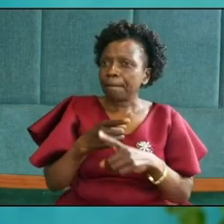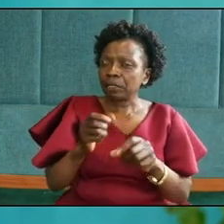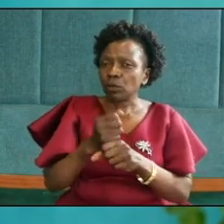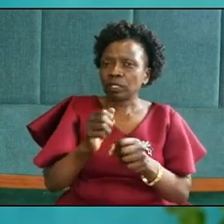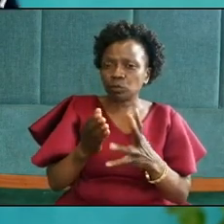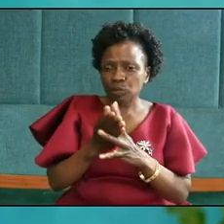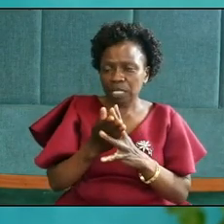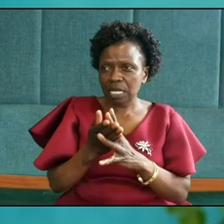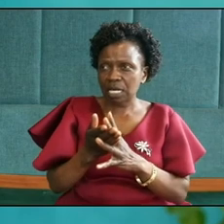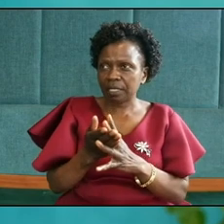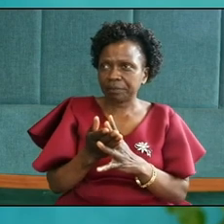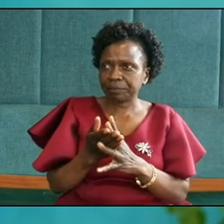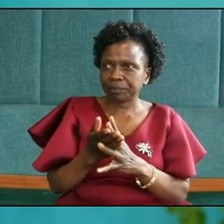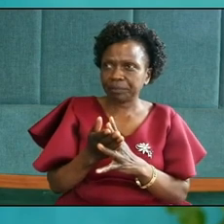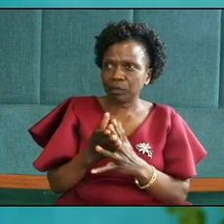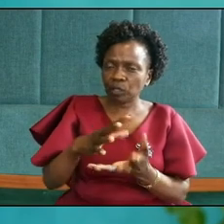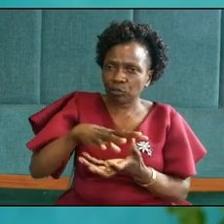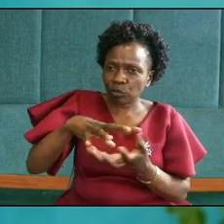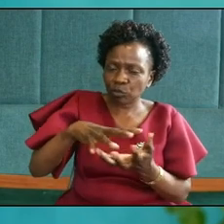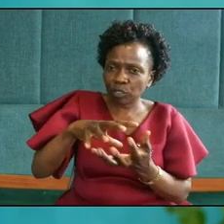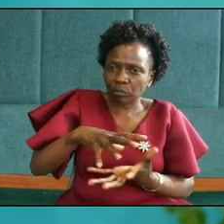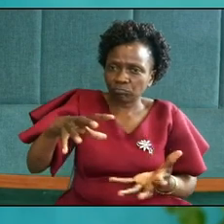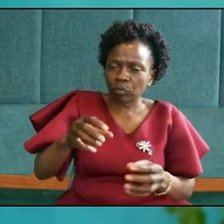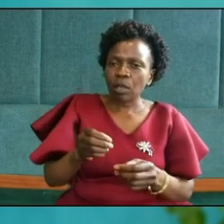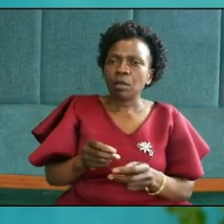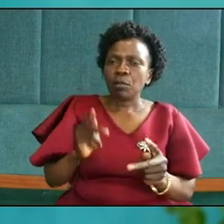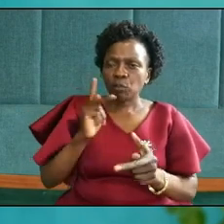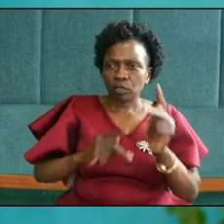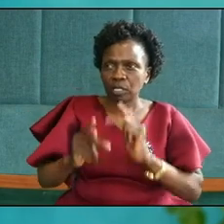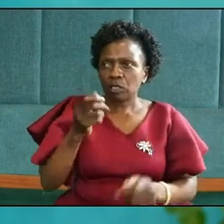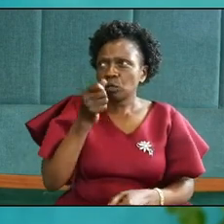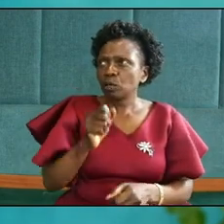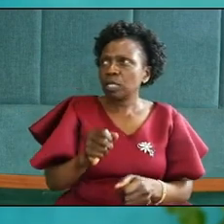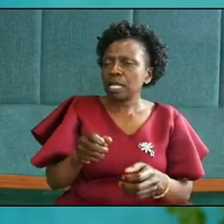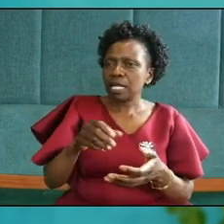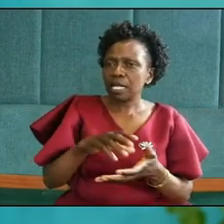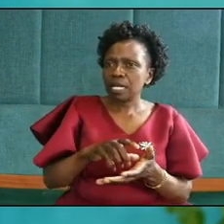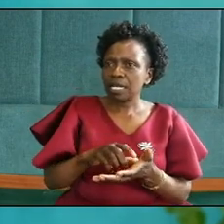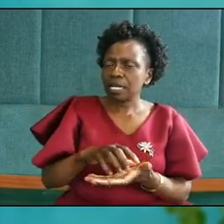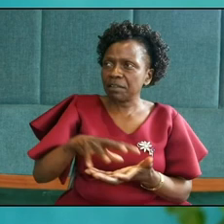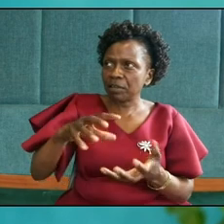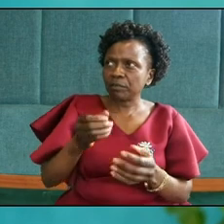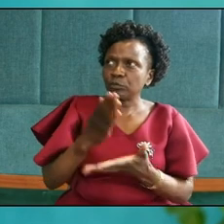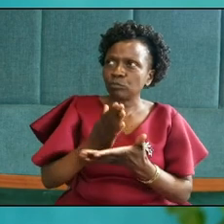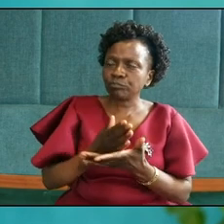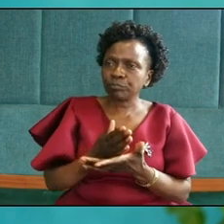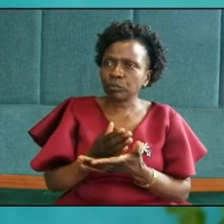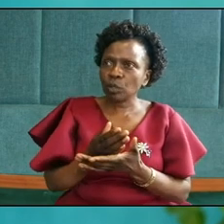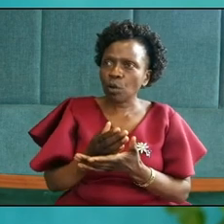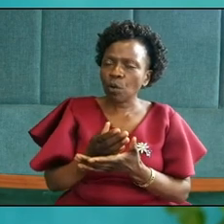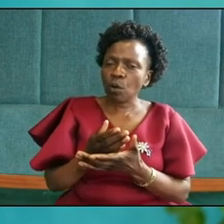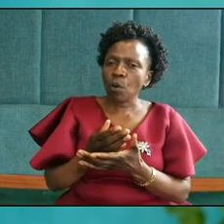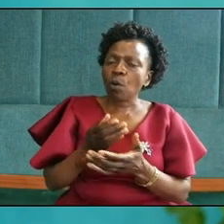to bring the whole mass under the living process. So, the living of truth works